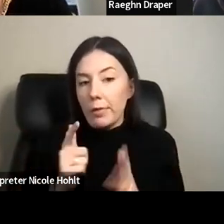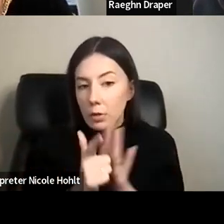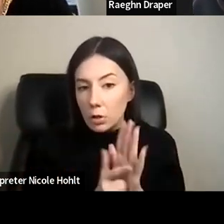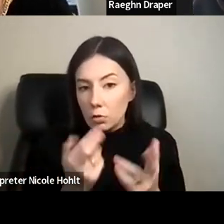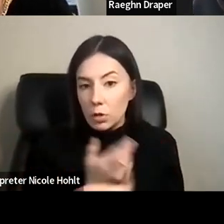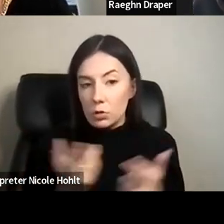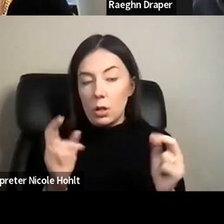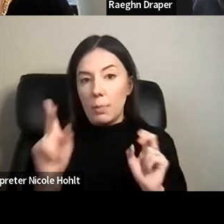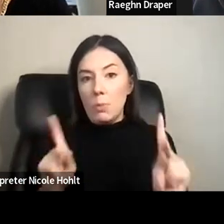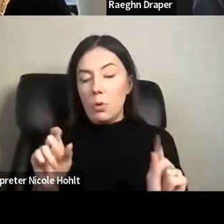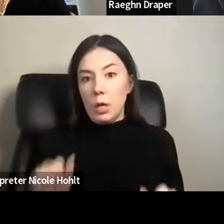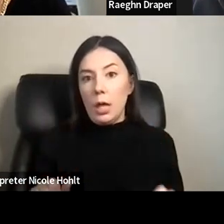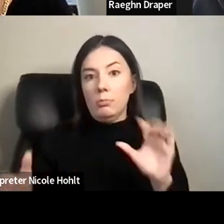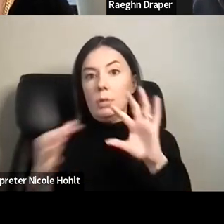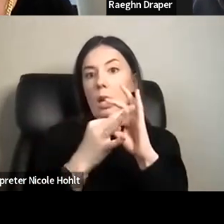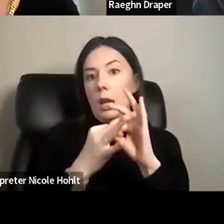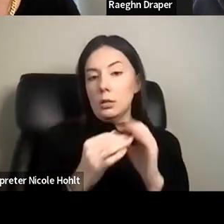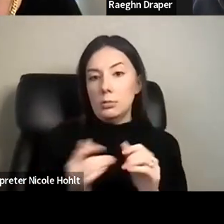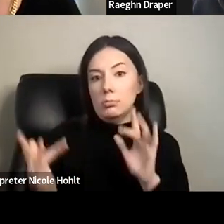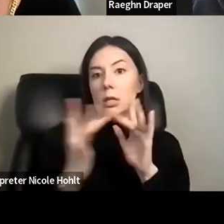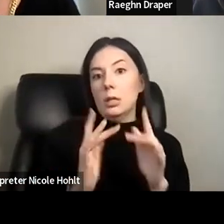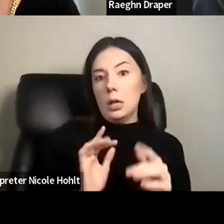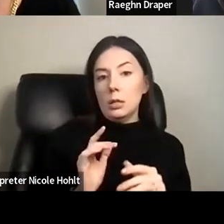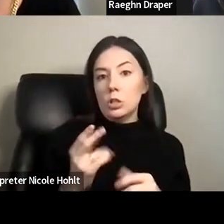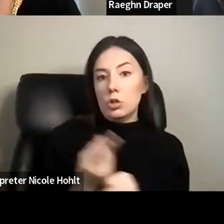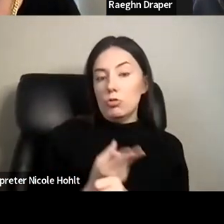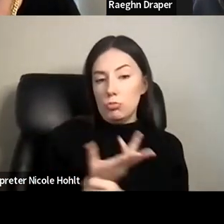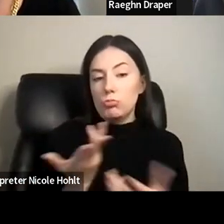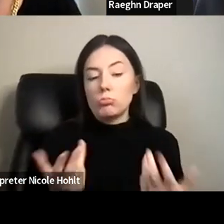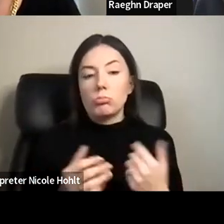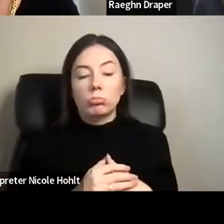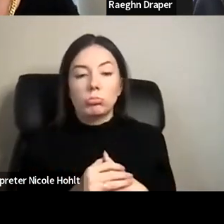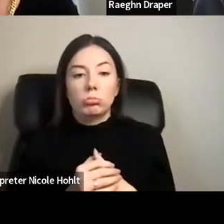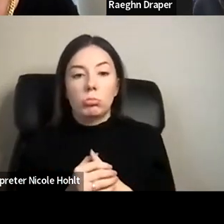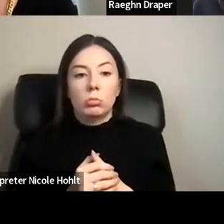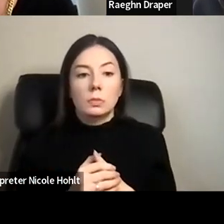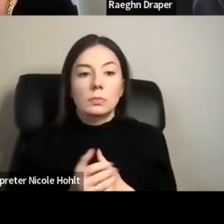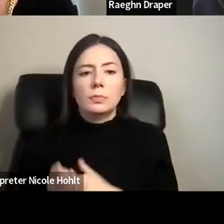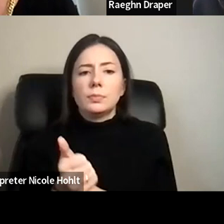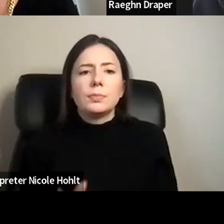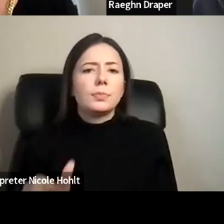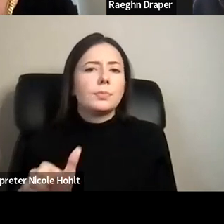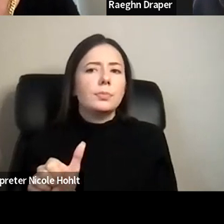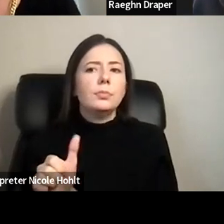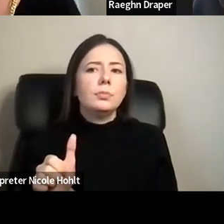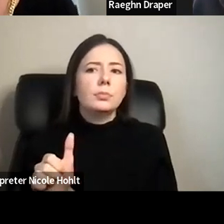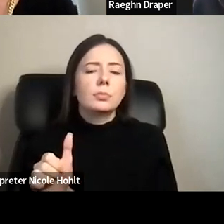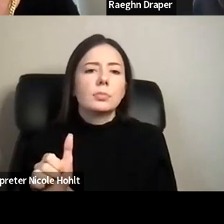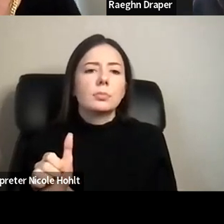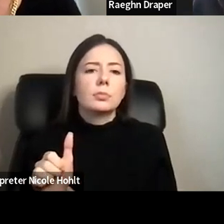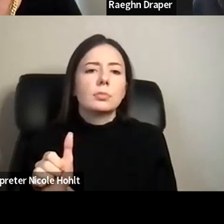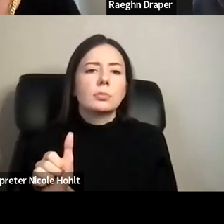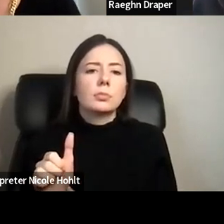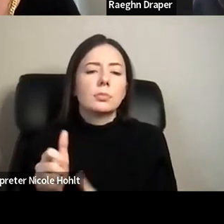that people can reach out to us to. Is there anything like within the greater movement